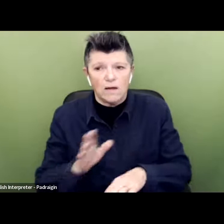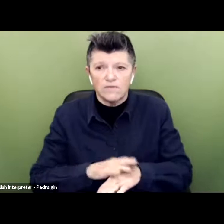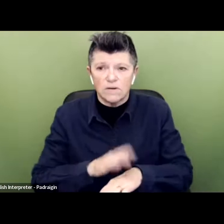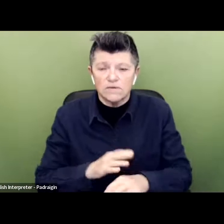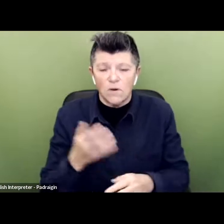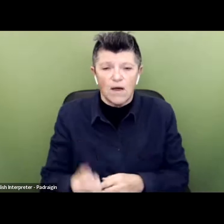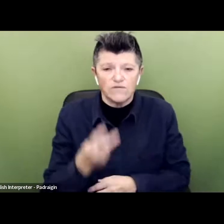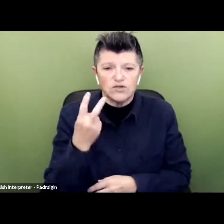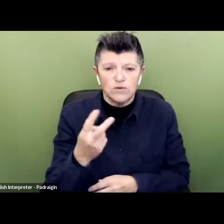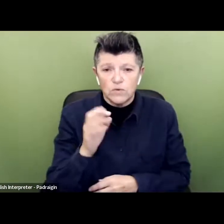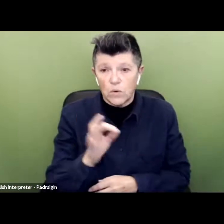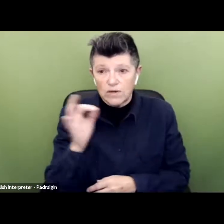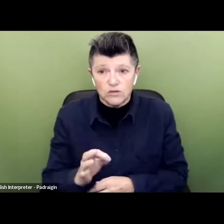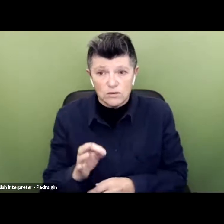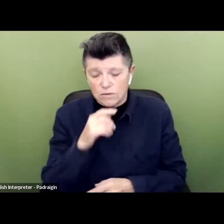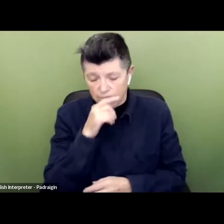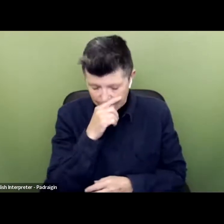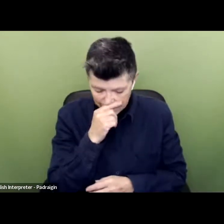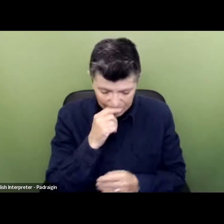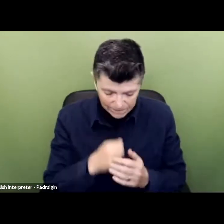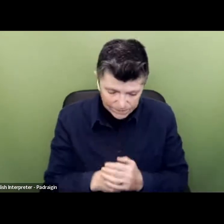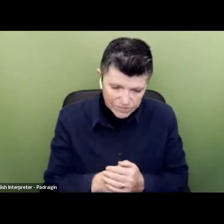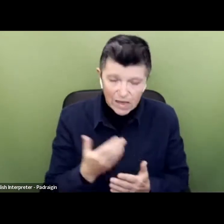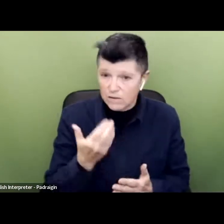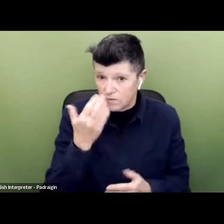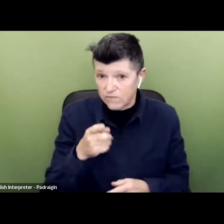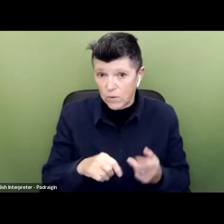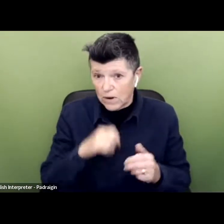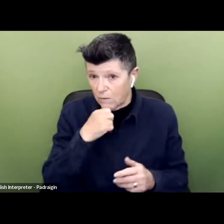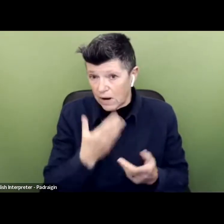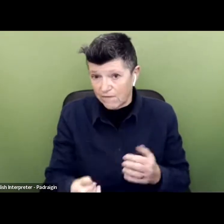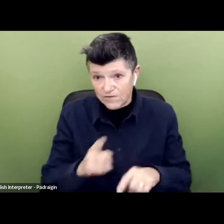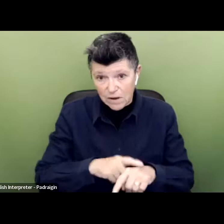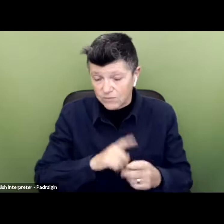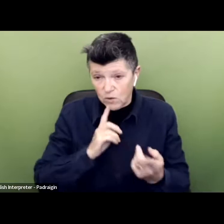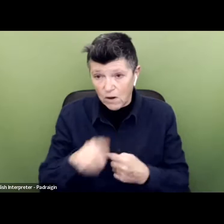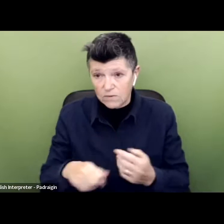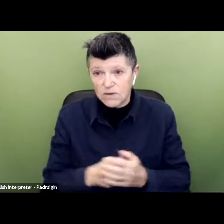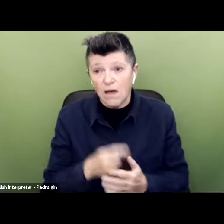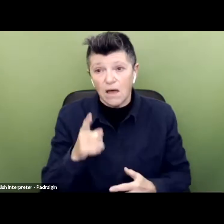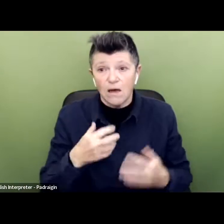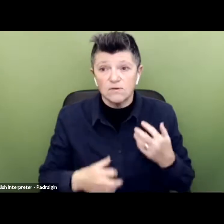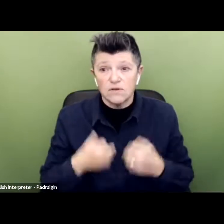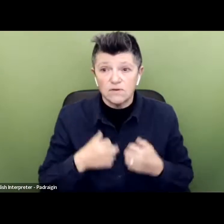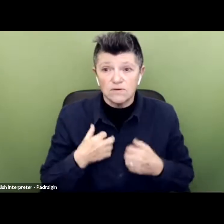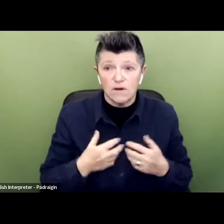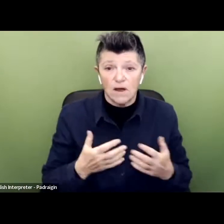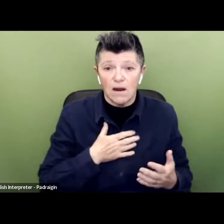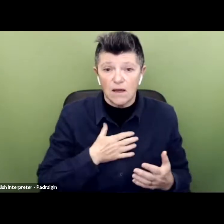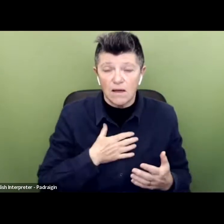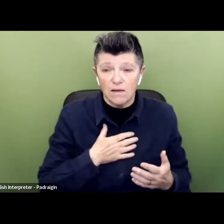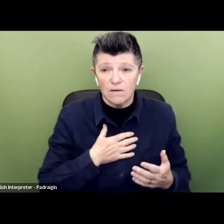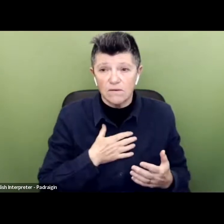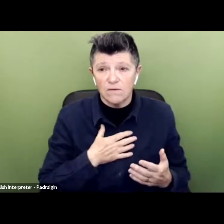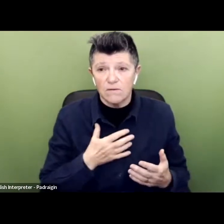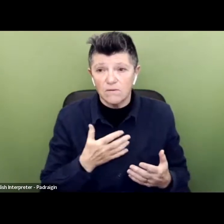questions for Ellen, if she has time to answer them. I was really interested, and I really like the way you brought in the question of